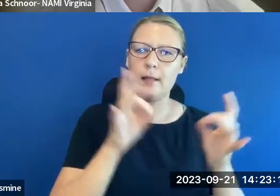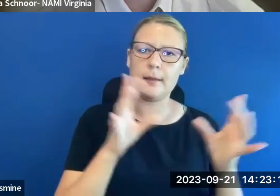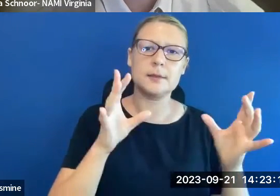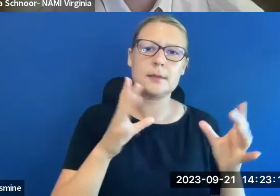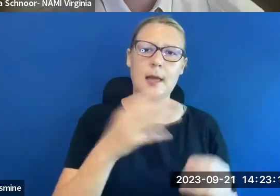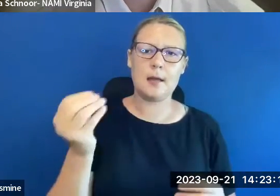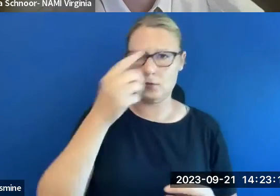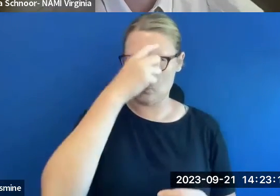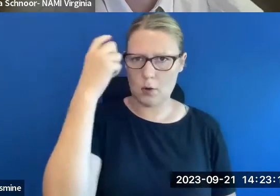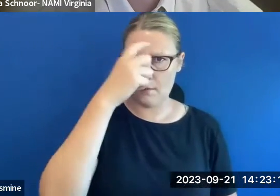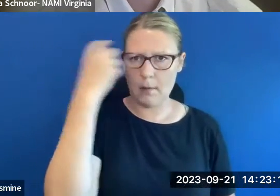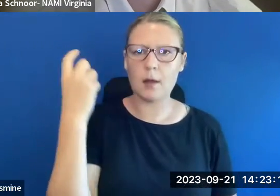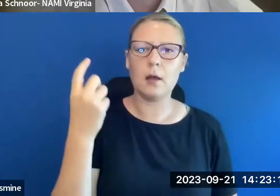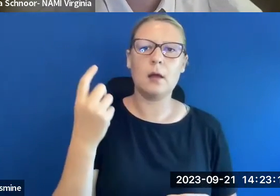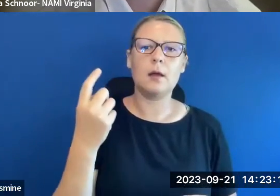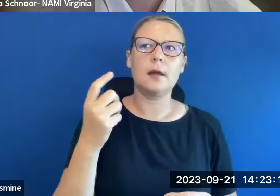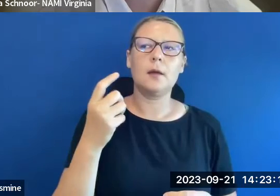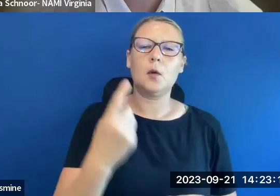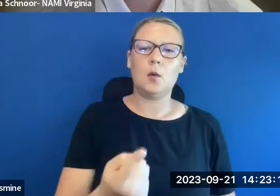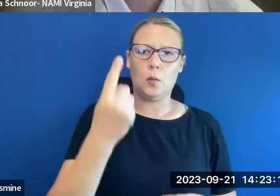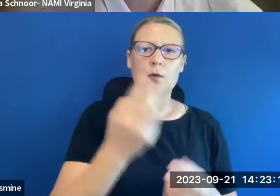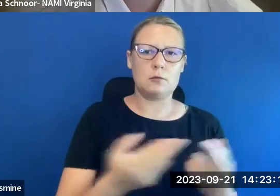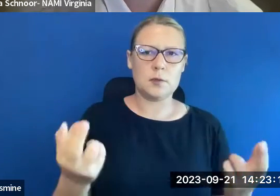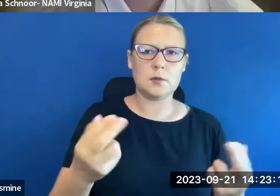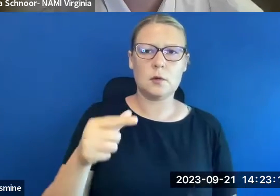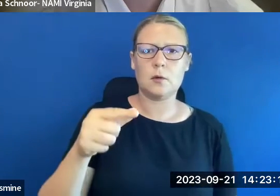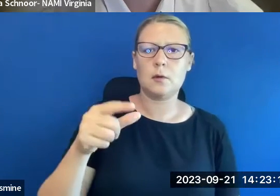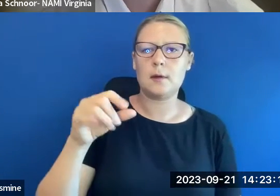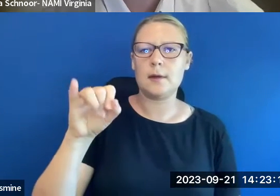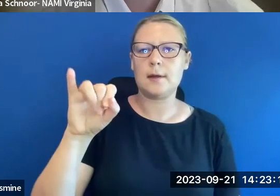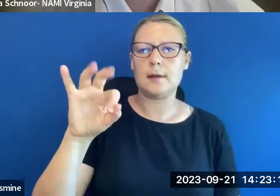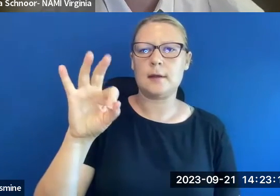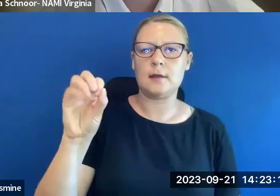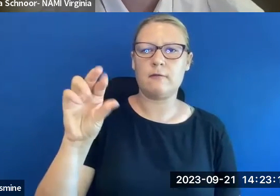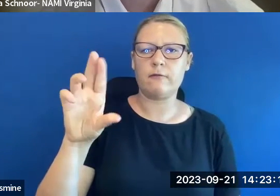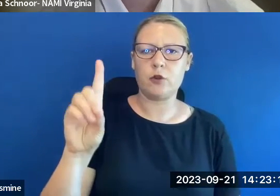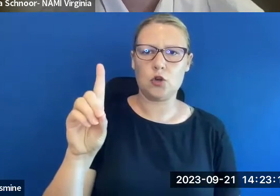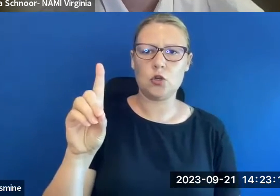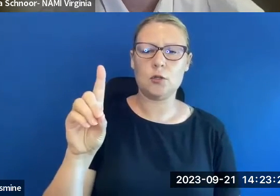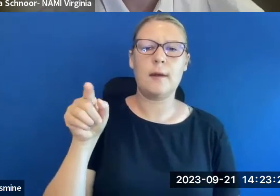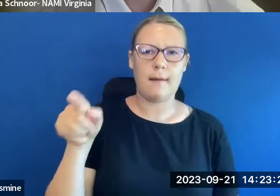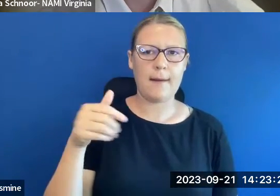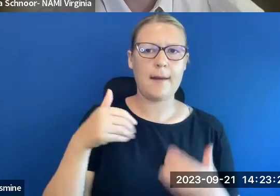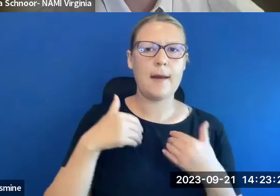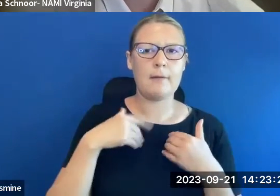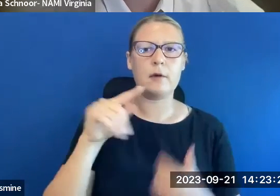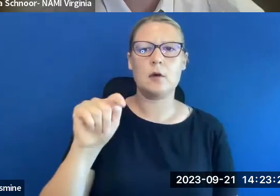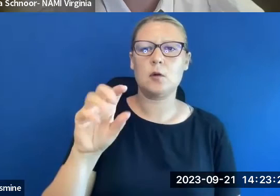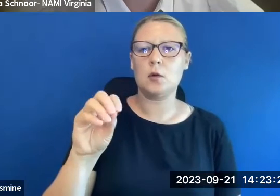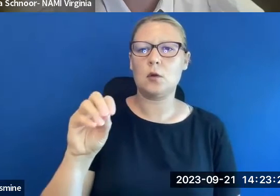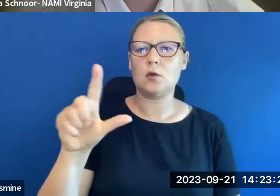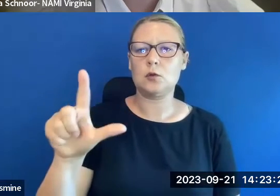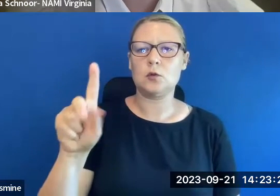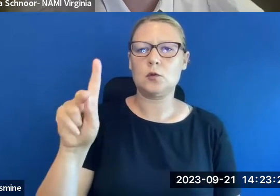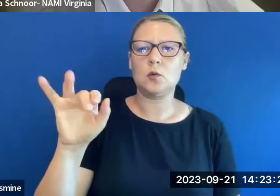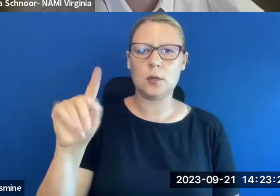one of those is the Giffords Courage to Fight Gun Violence Toolkit. They've got some good resources for survivors of